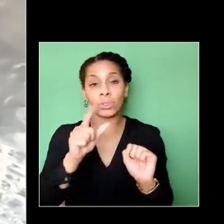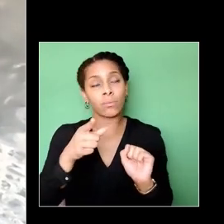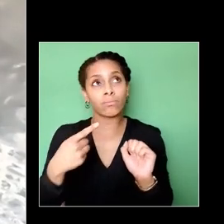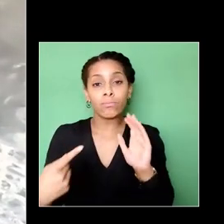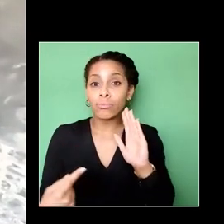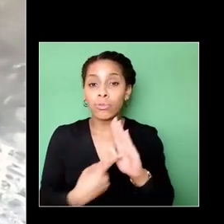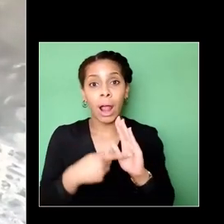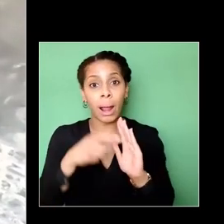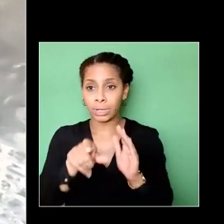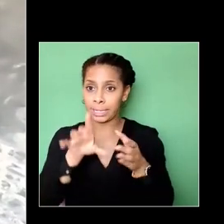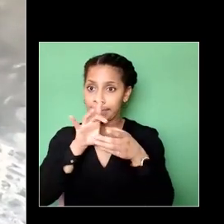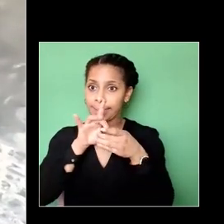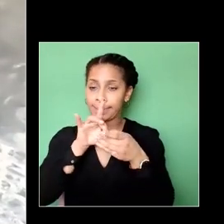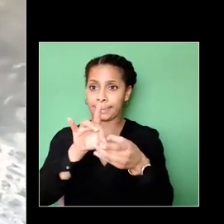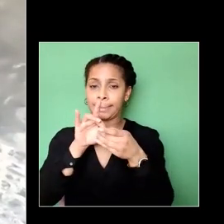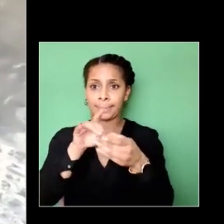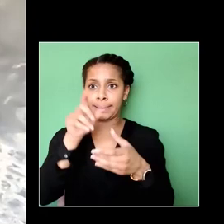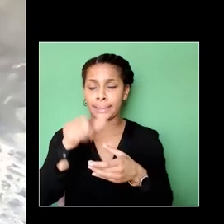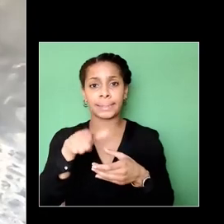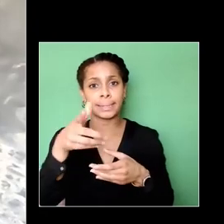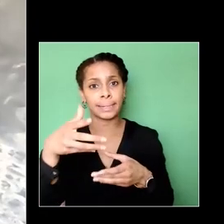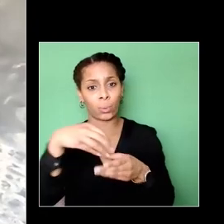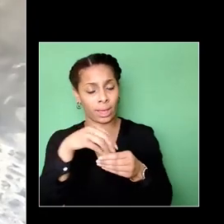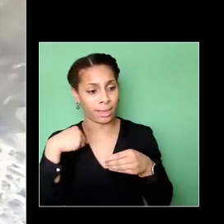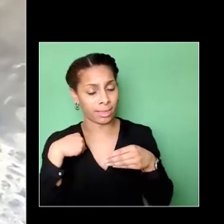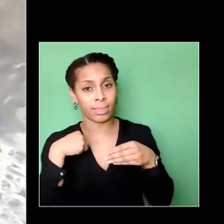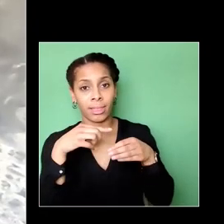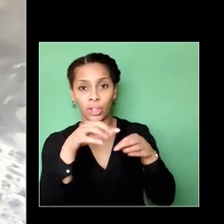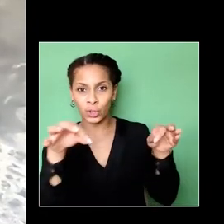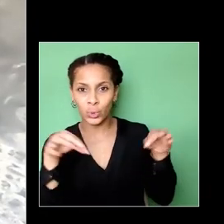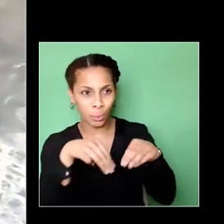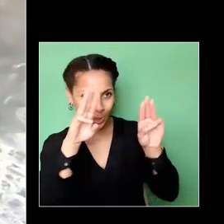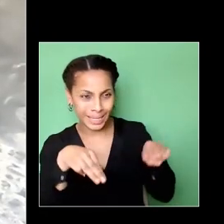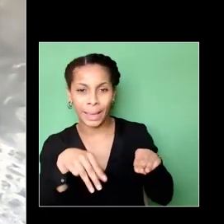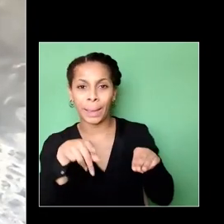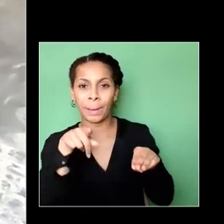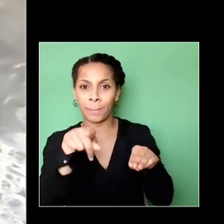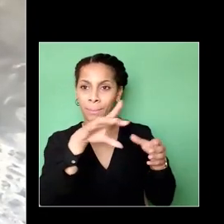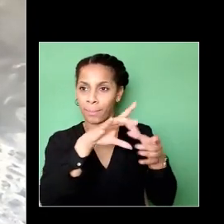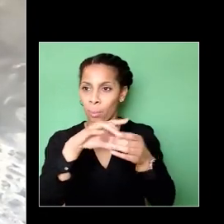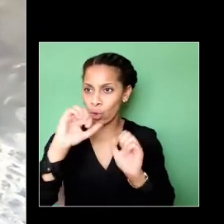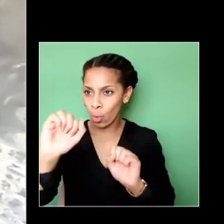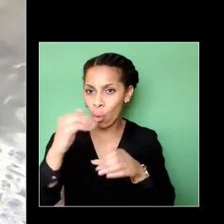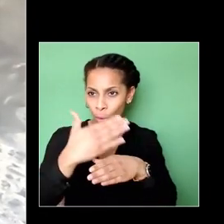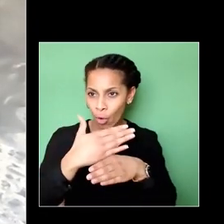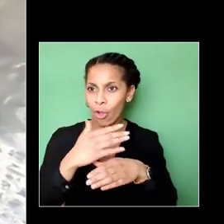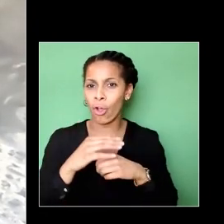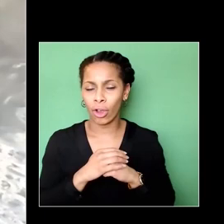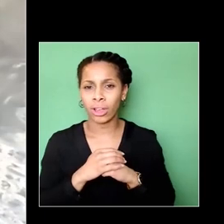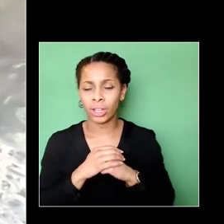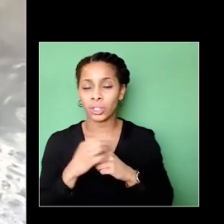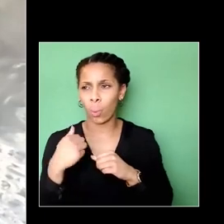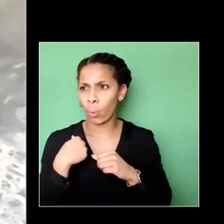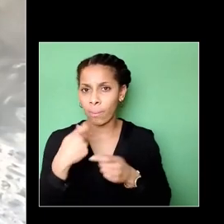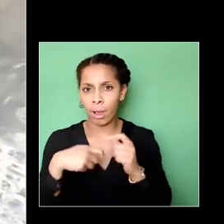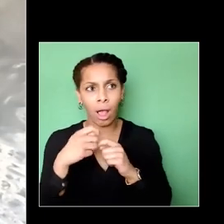us, Studio Museum, with you and your work in that moment as we expand the possibilities, right,